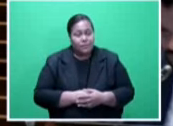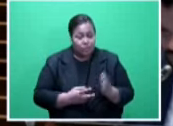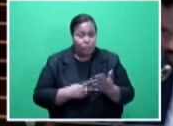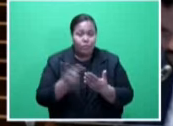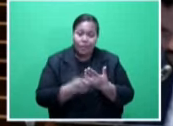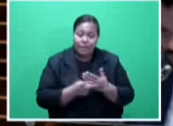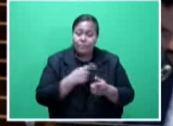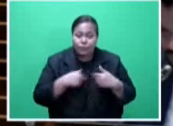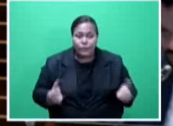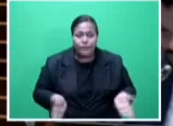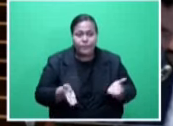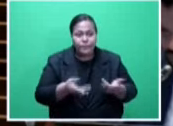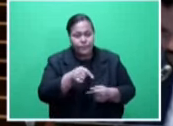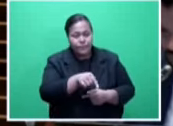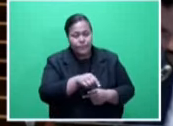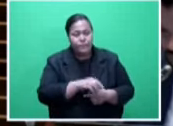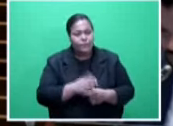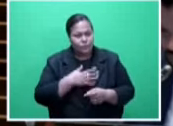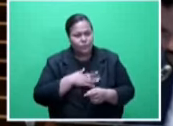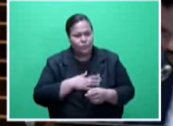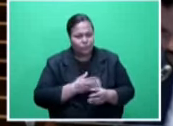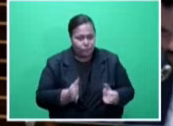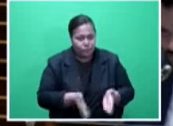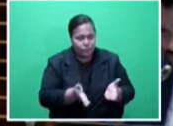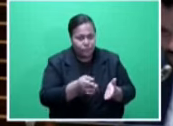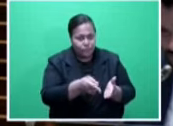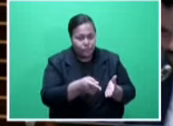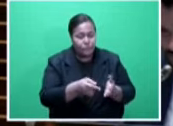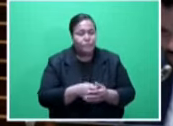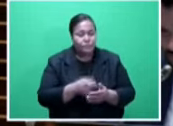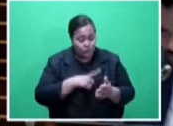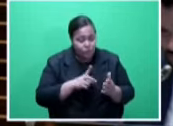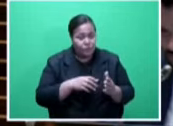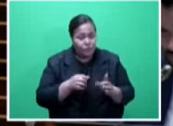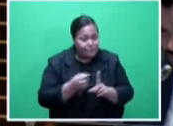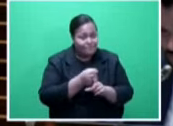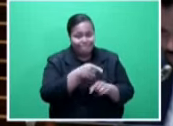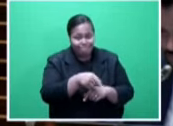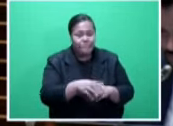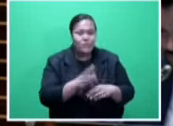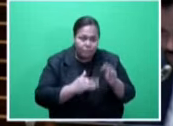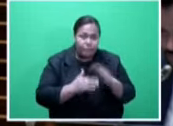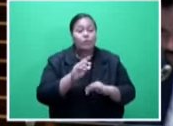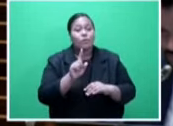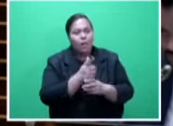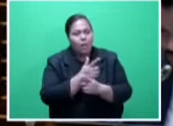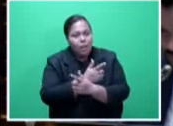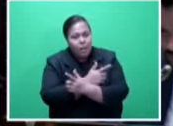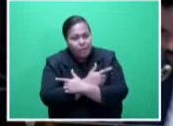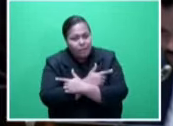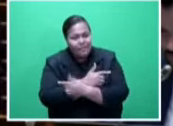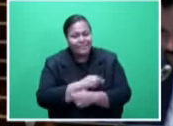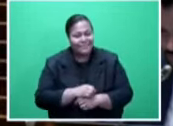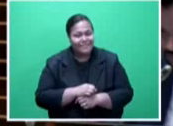do some more with it. For example, the campaign actually builds loyalty, and it actually also